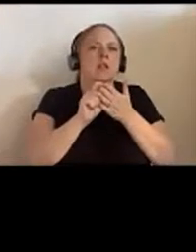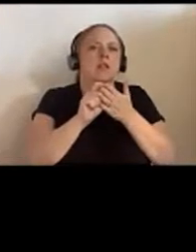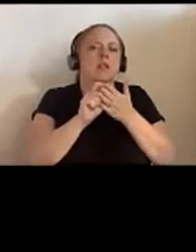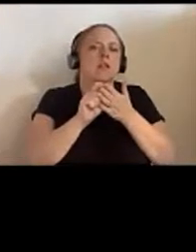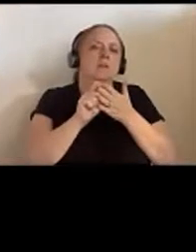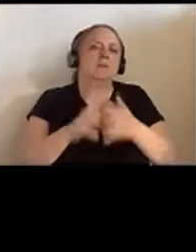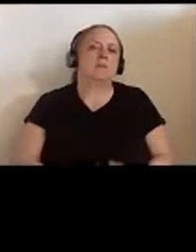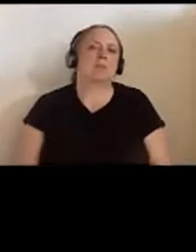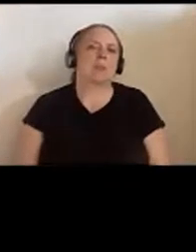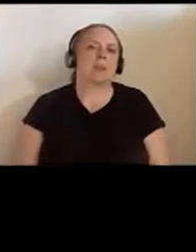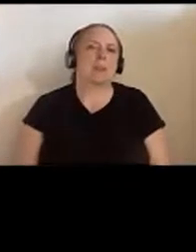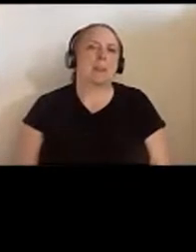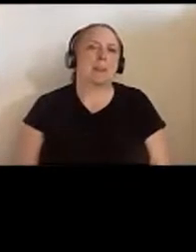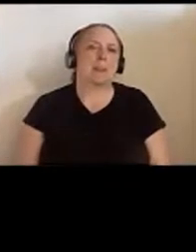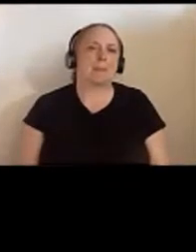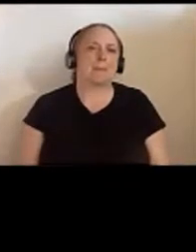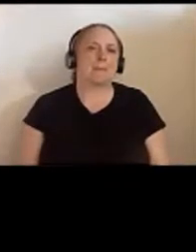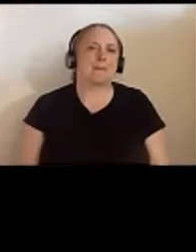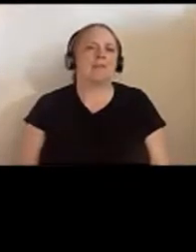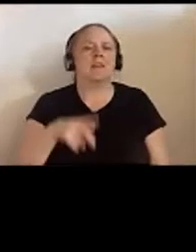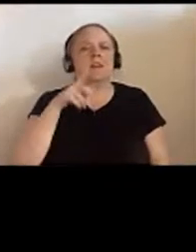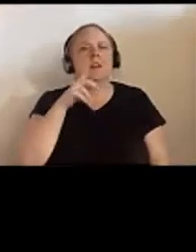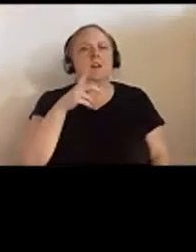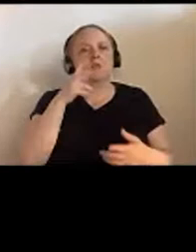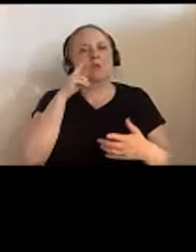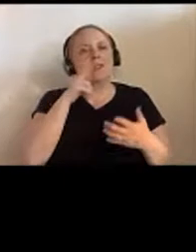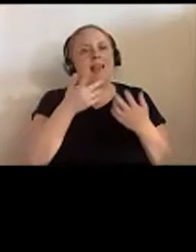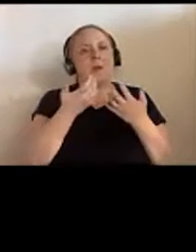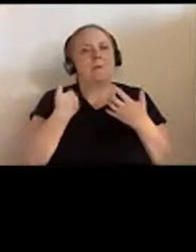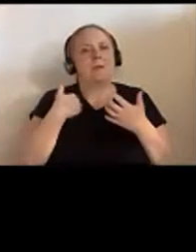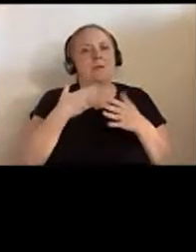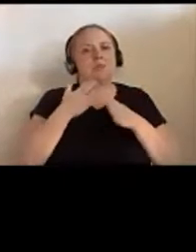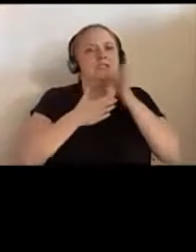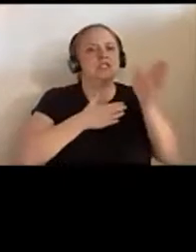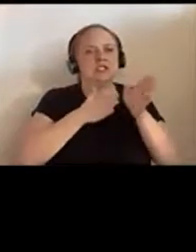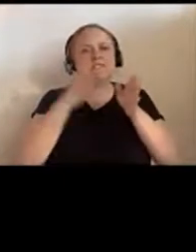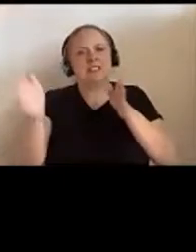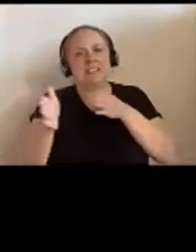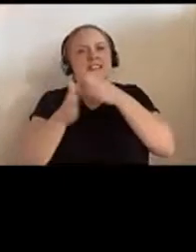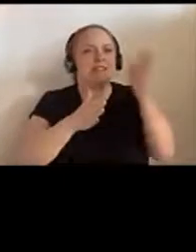tracing generationally how people are shifting and where they ended up and how the nations are changing.